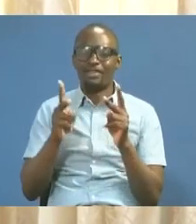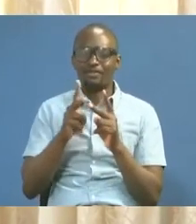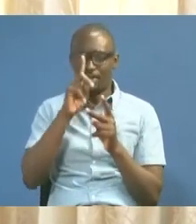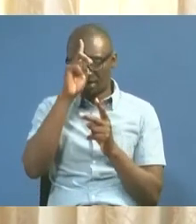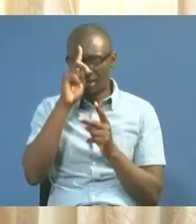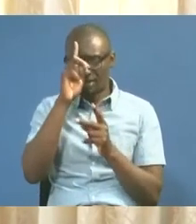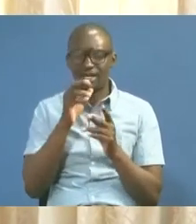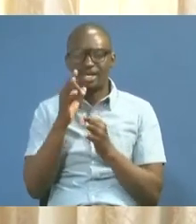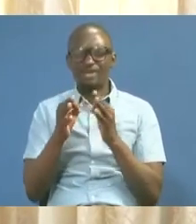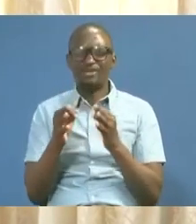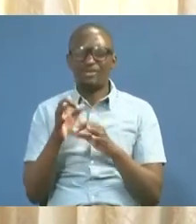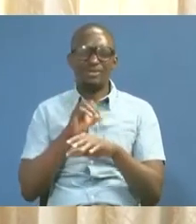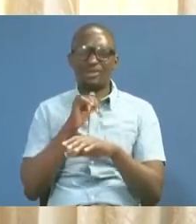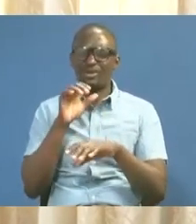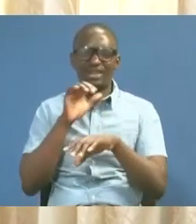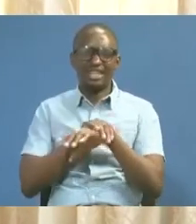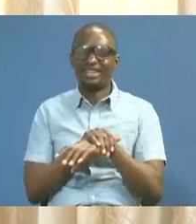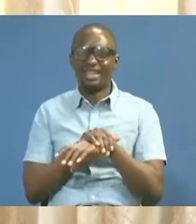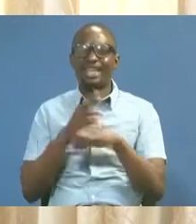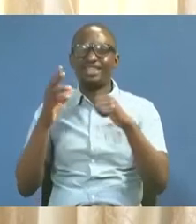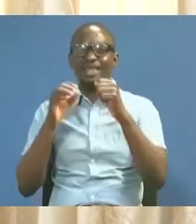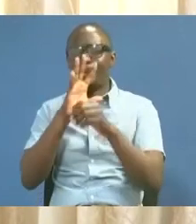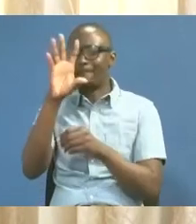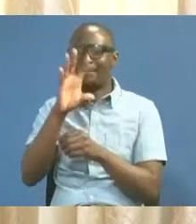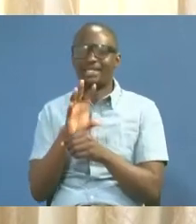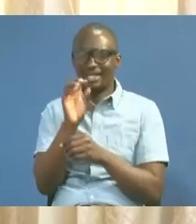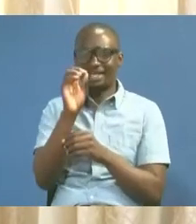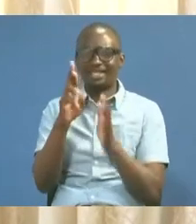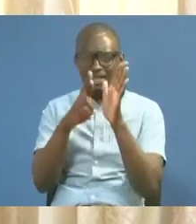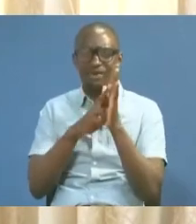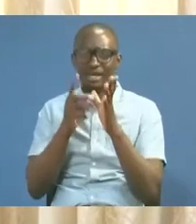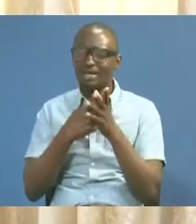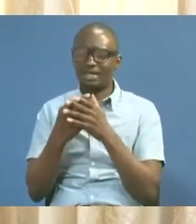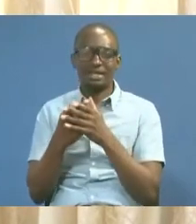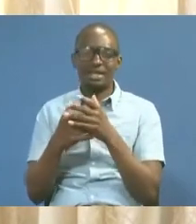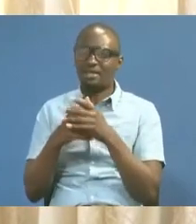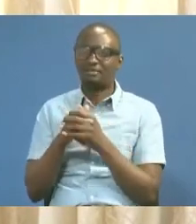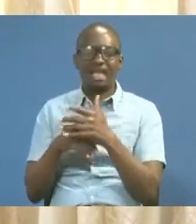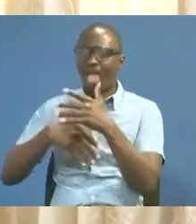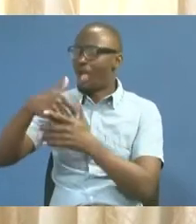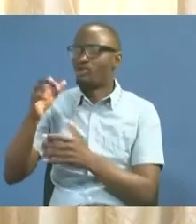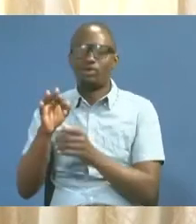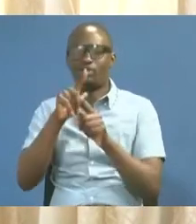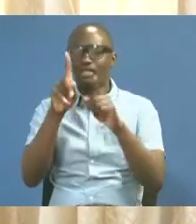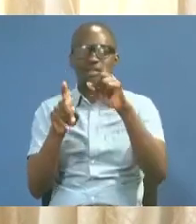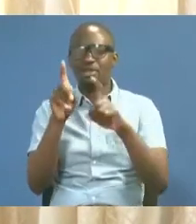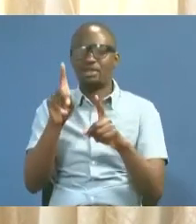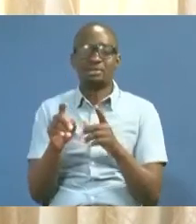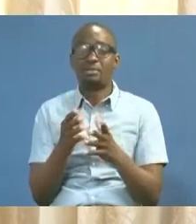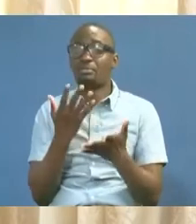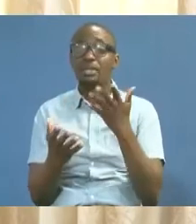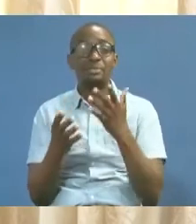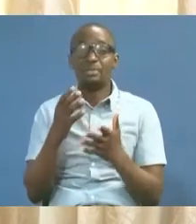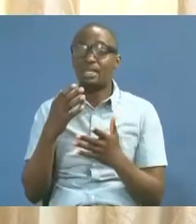the threshold for class attendance, you'll find yourself being locked out of an examination, be it a continuous